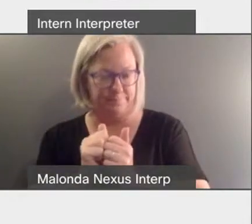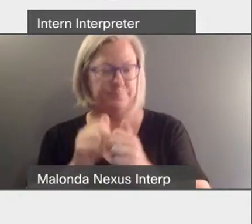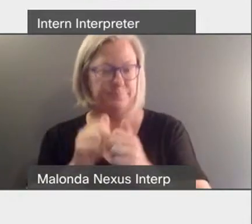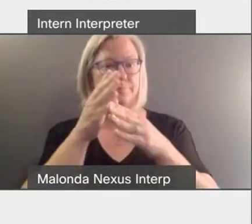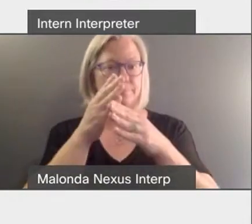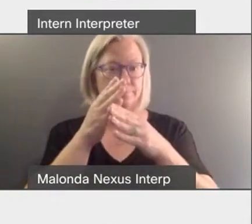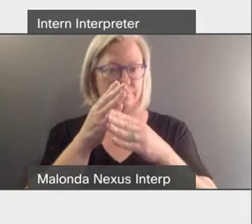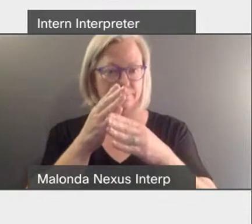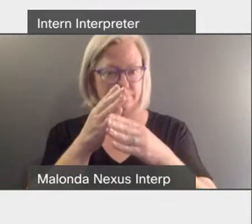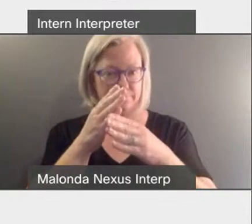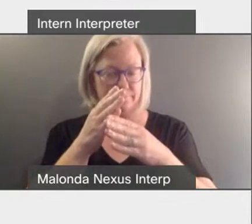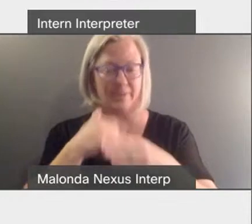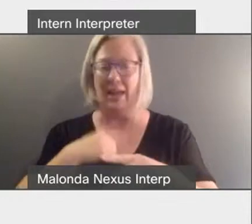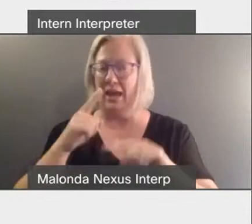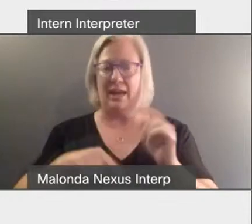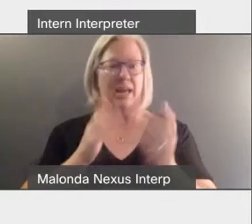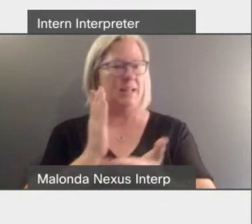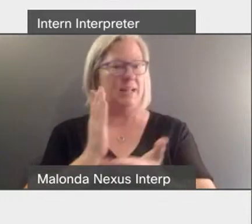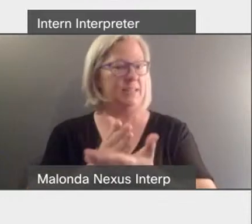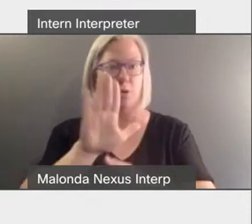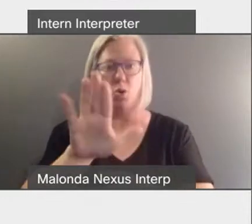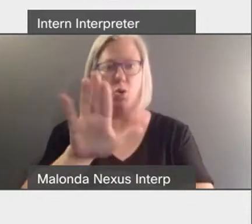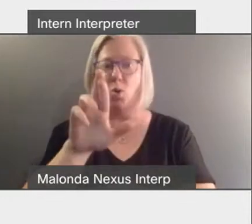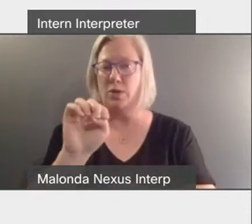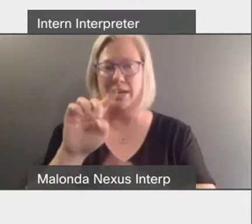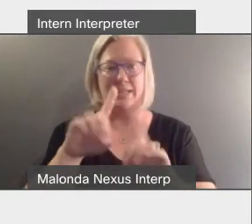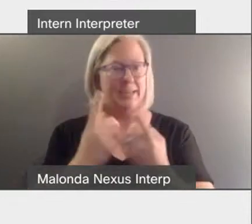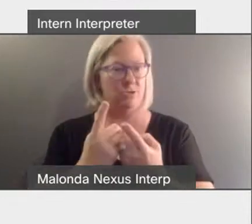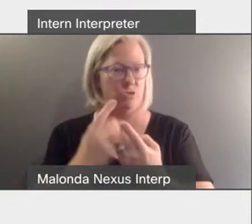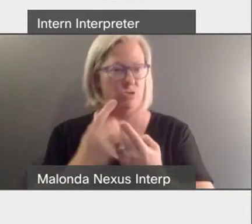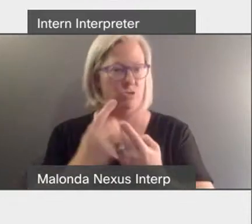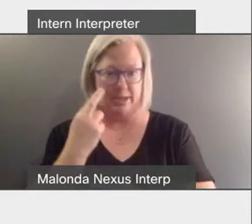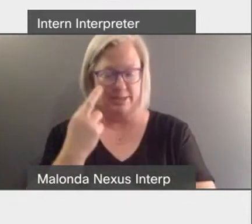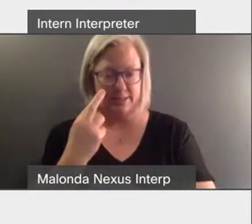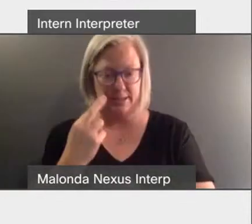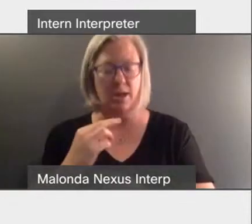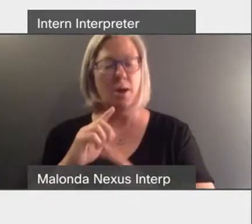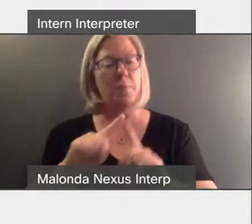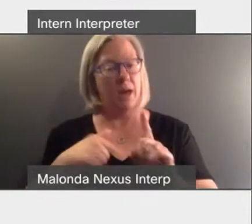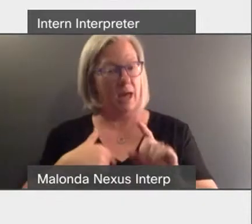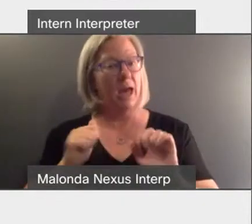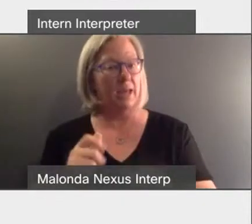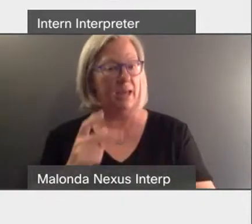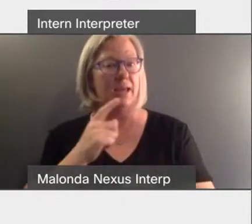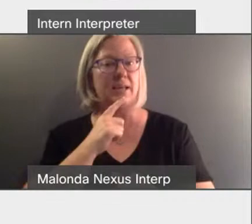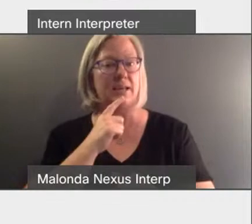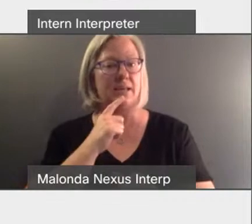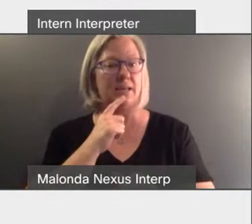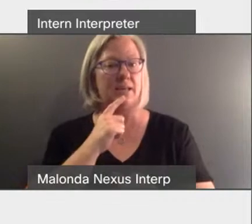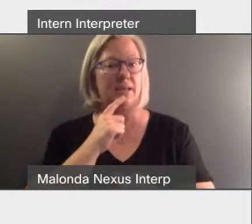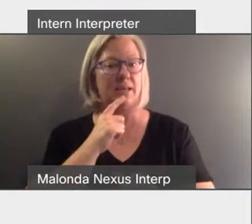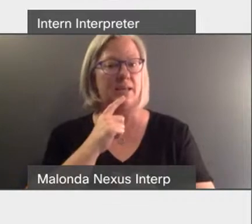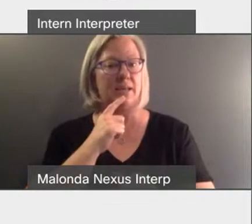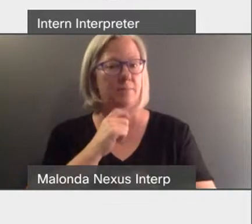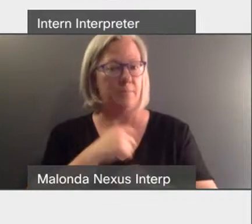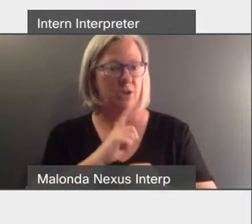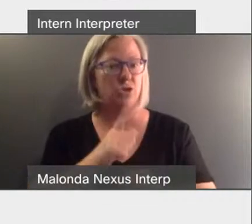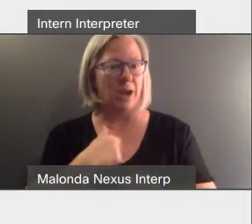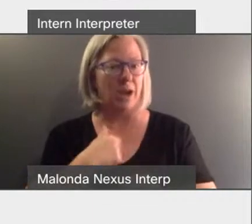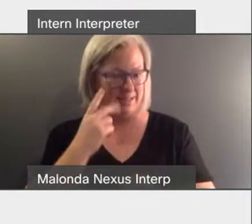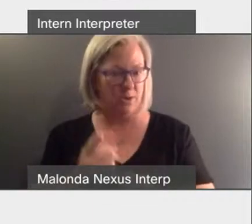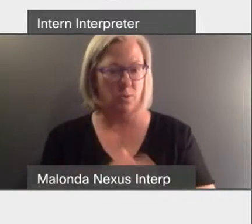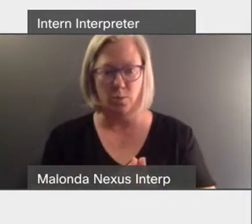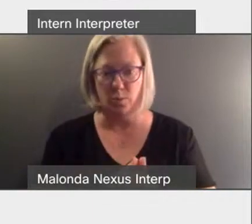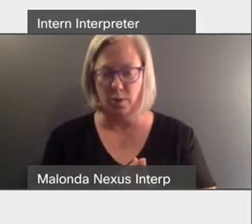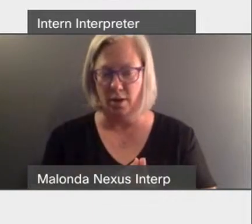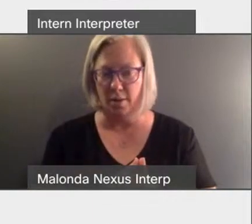can't stop your redistricting for reasons other than these, but I can ensure that I see you, history sees you. Fairness